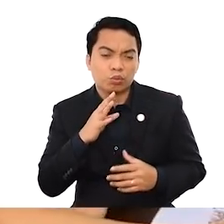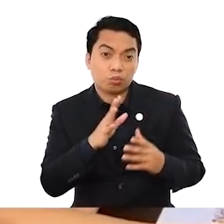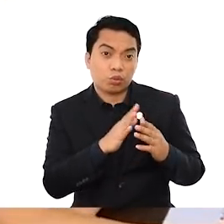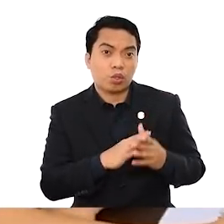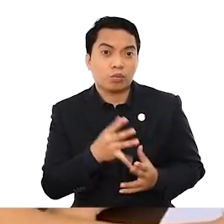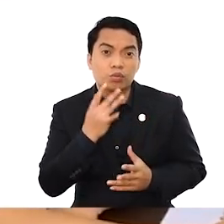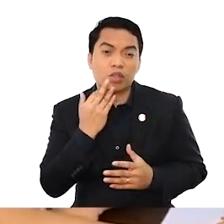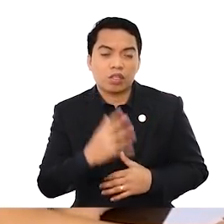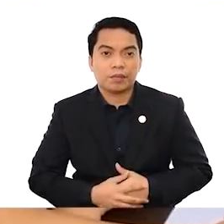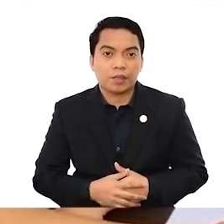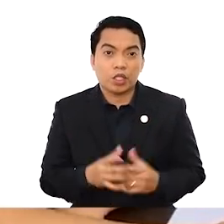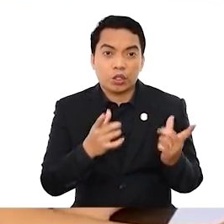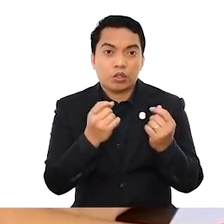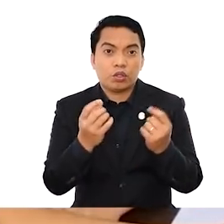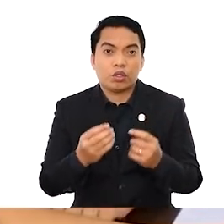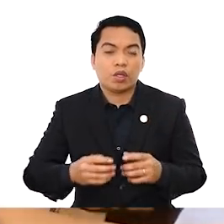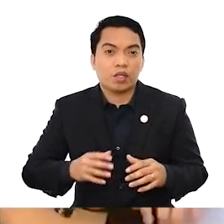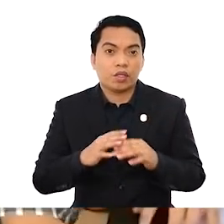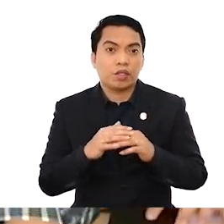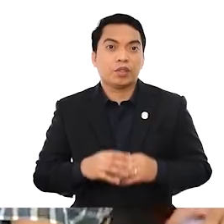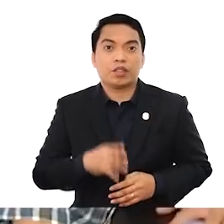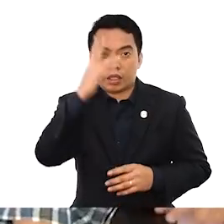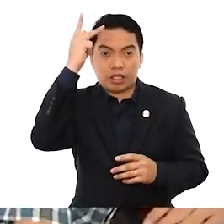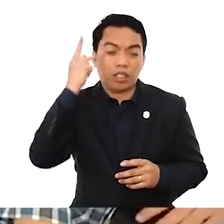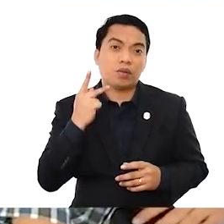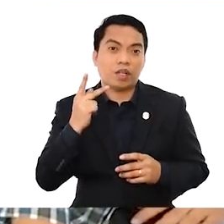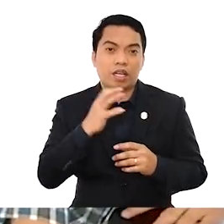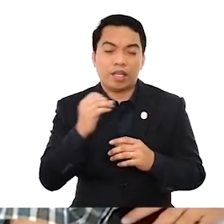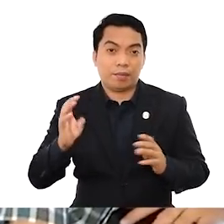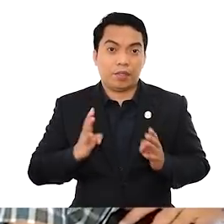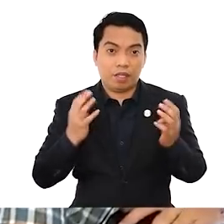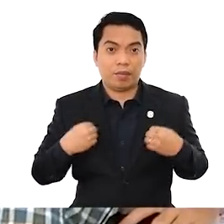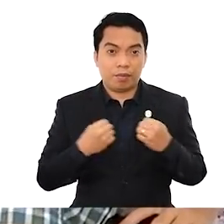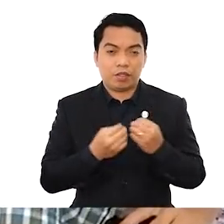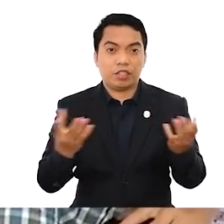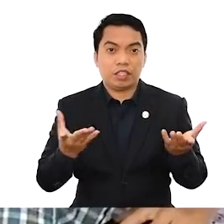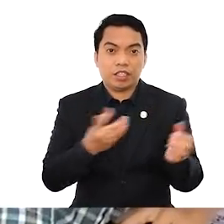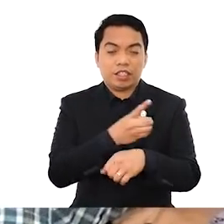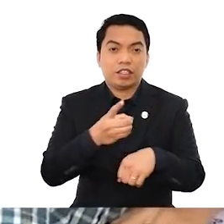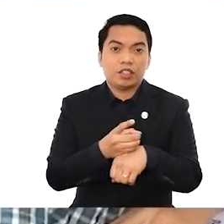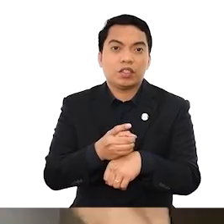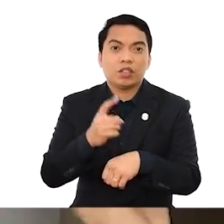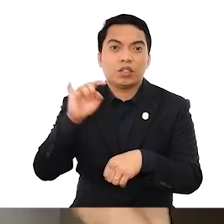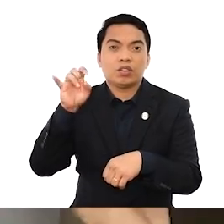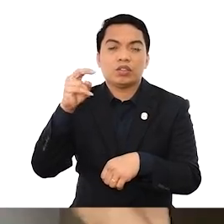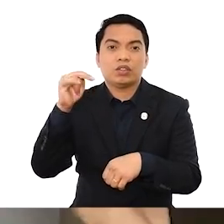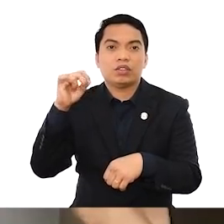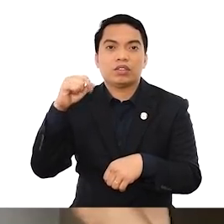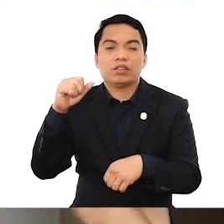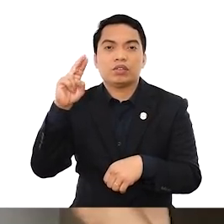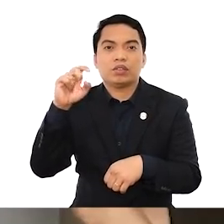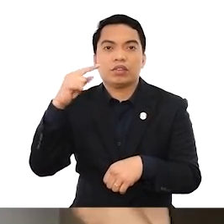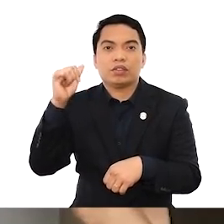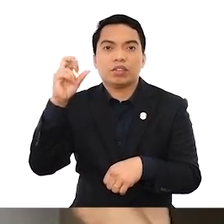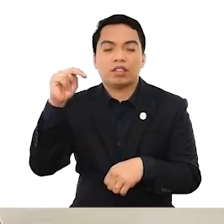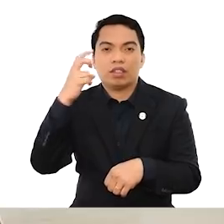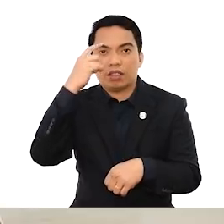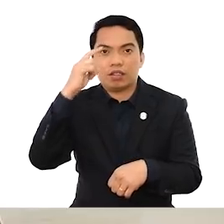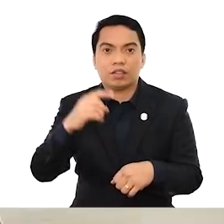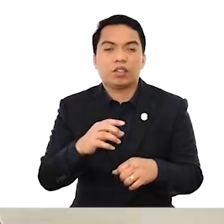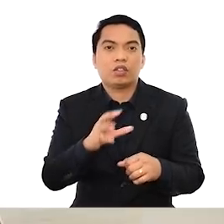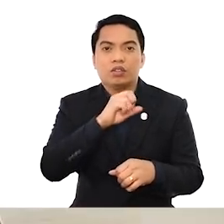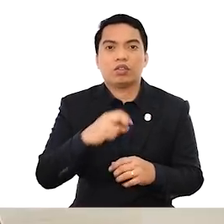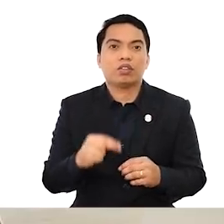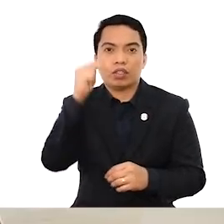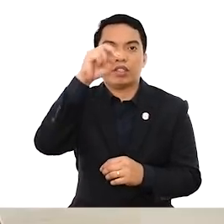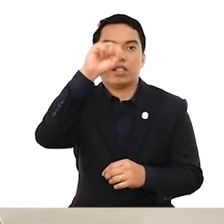Binhi brethren in the group worship service of Jinja, Uganda, in the District of Northern Africa, used for their coffee painting activity.